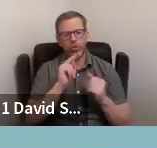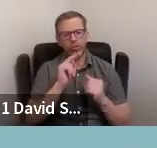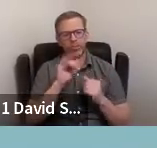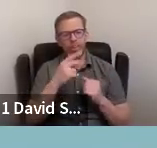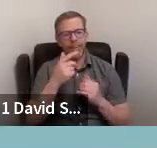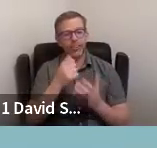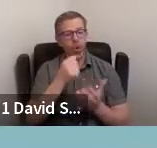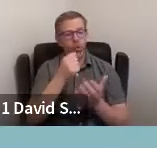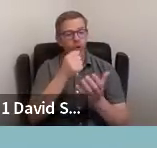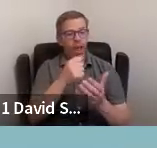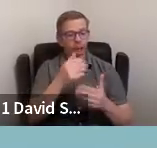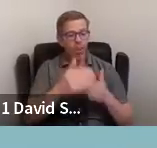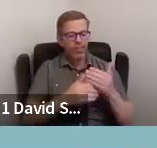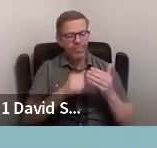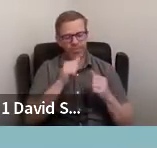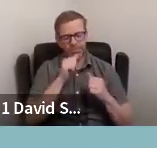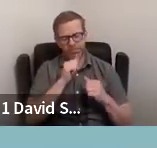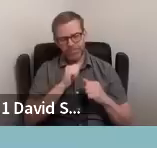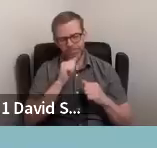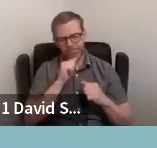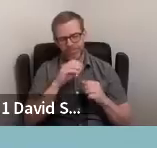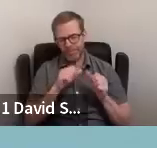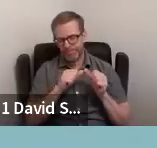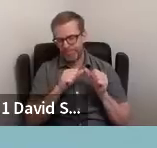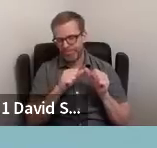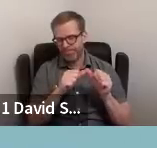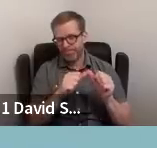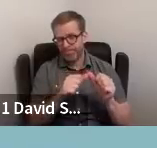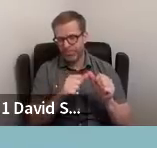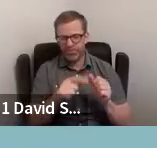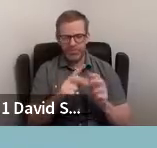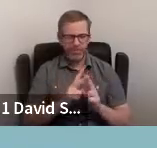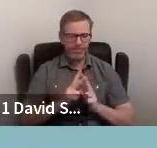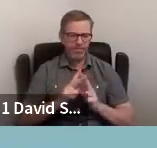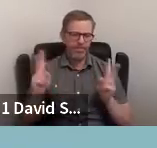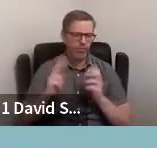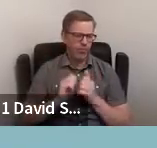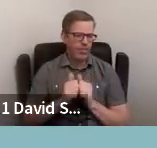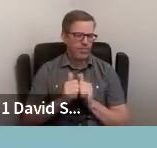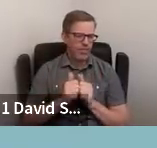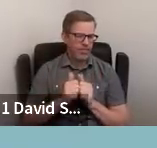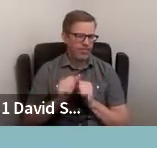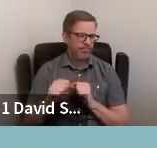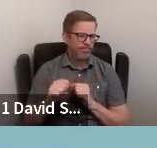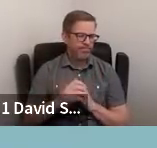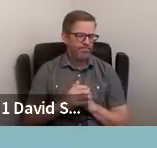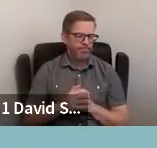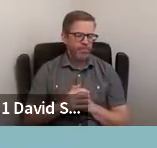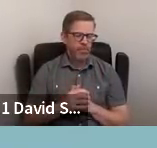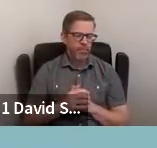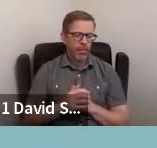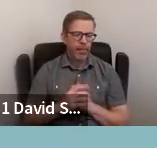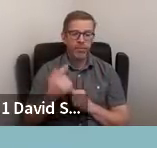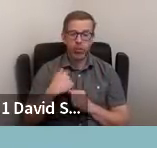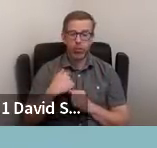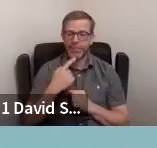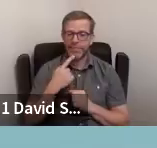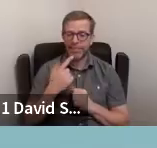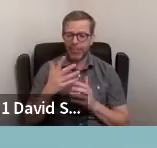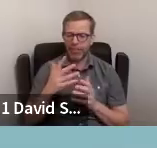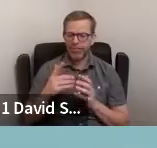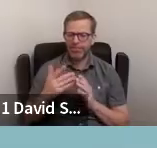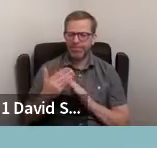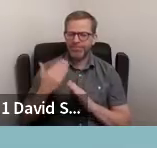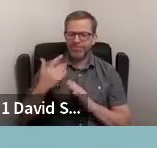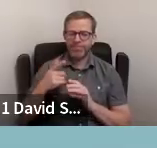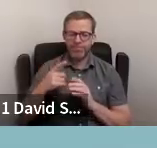with patience and persistence. It's highly competitive. As we said early on, develop a submission plan and make sure